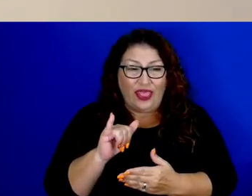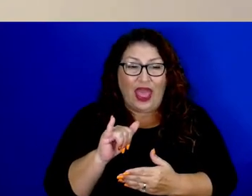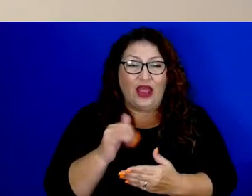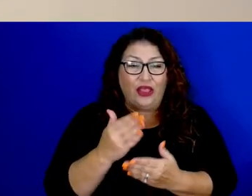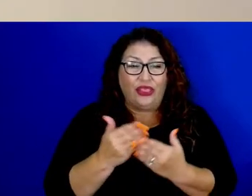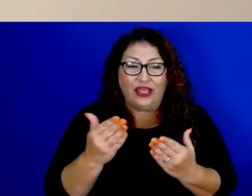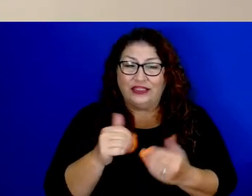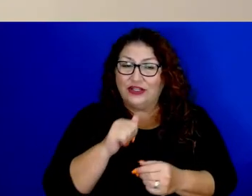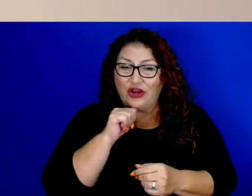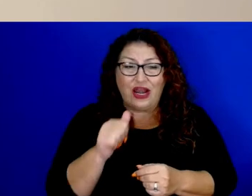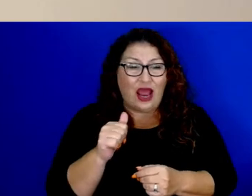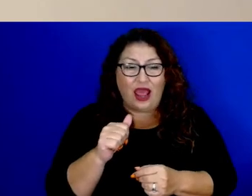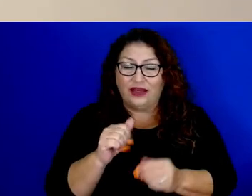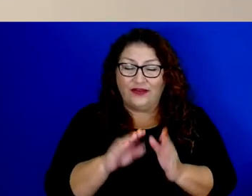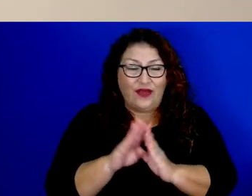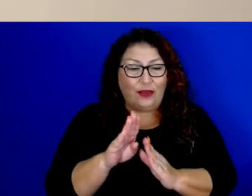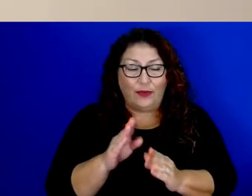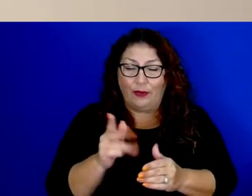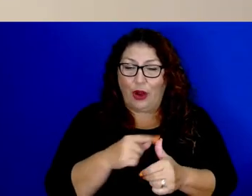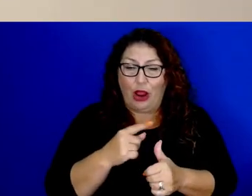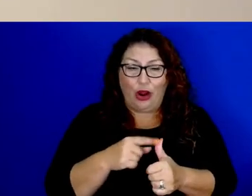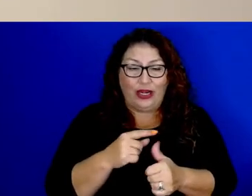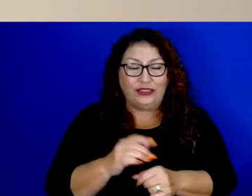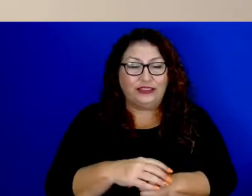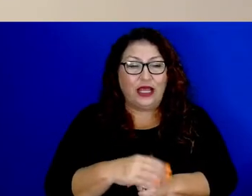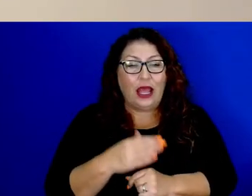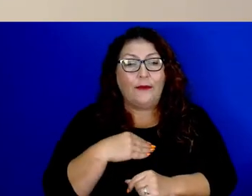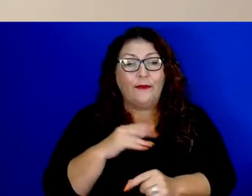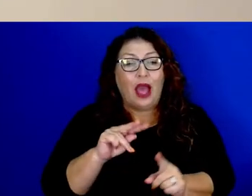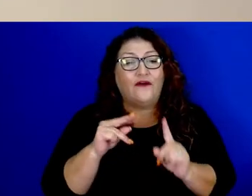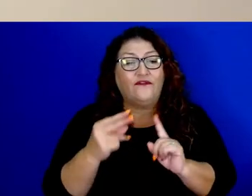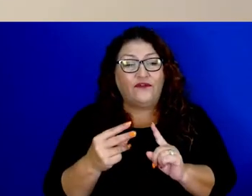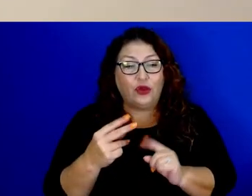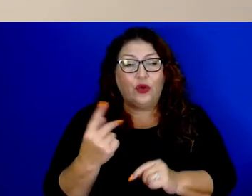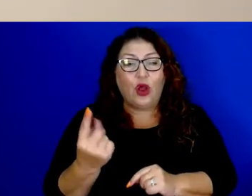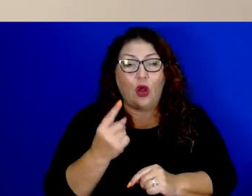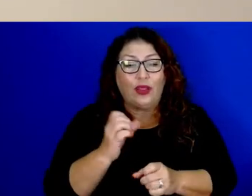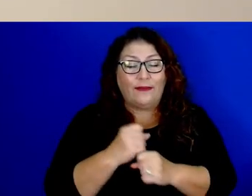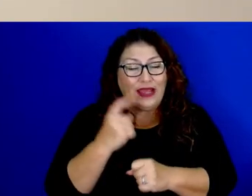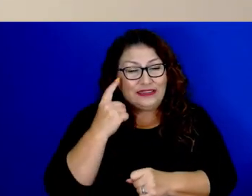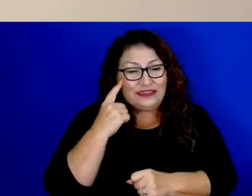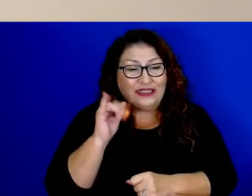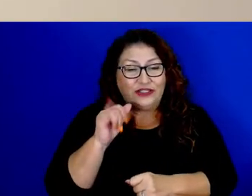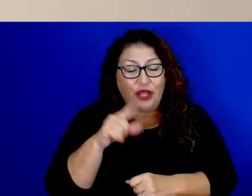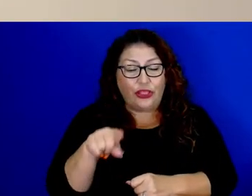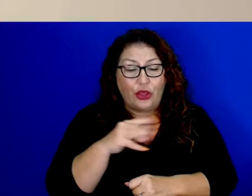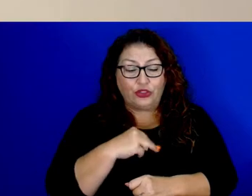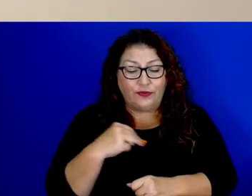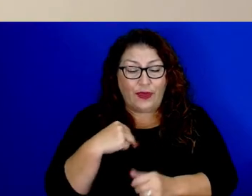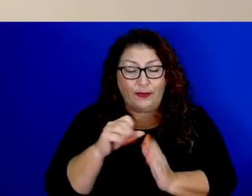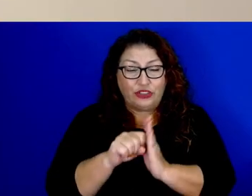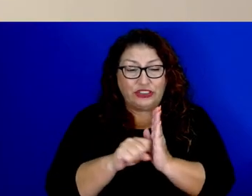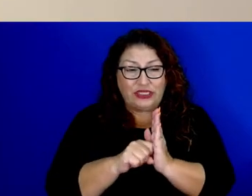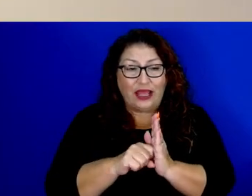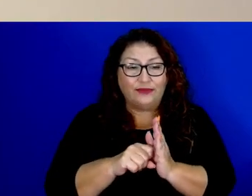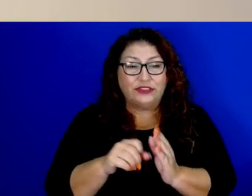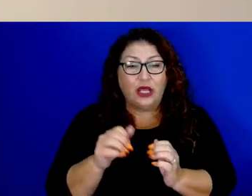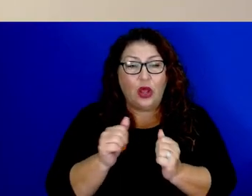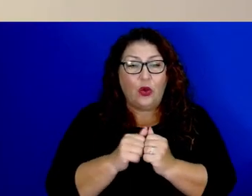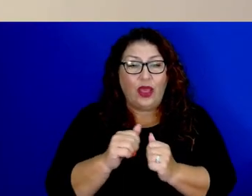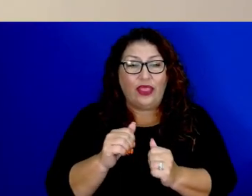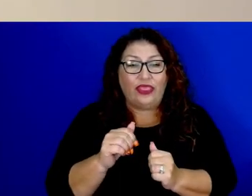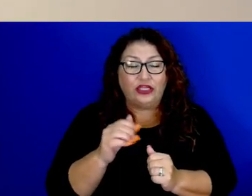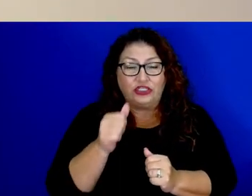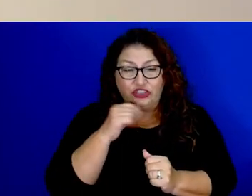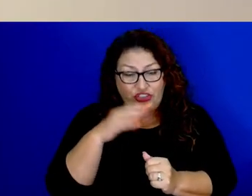priorities. In my view, it would only make sense that those member states with shortcomings in gender equality should be the ones